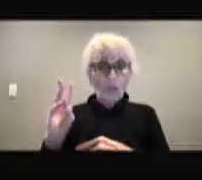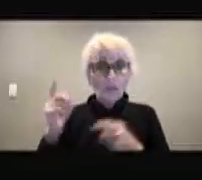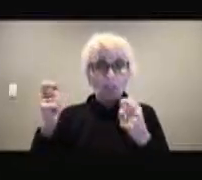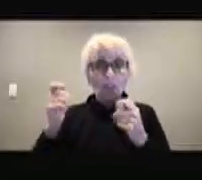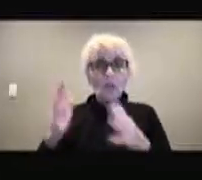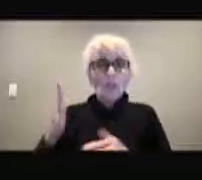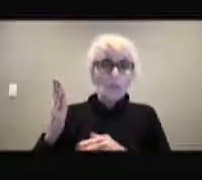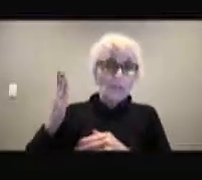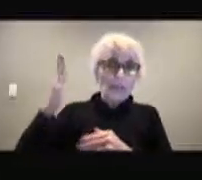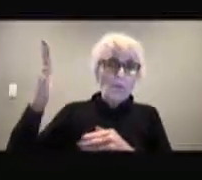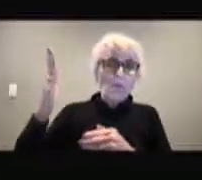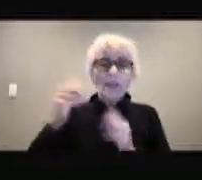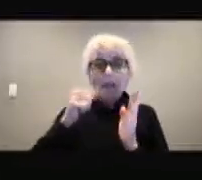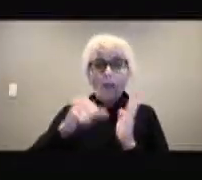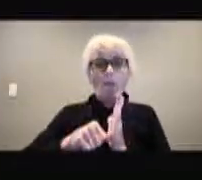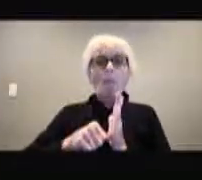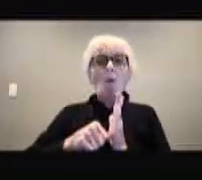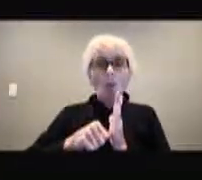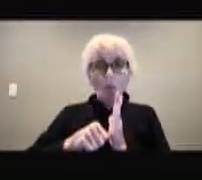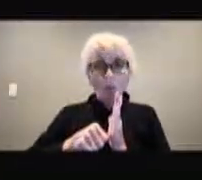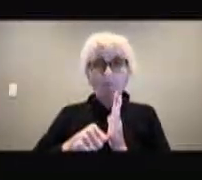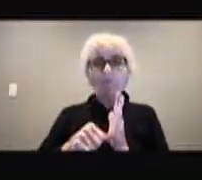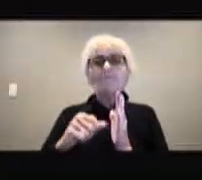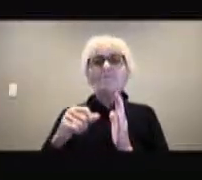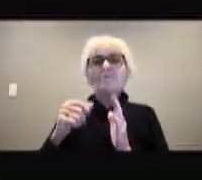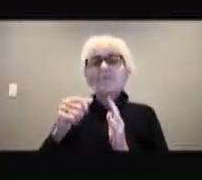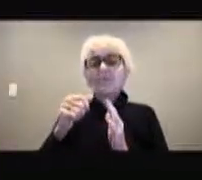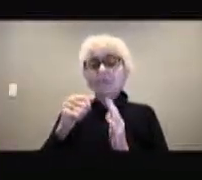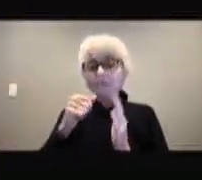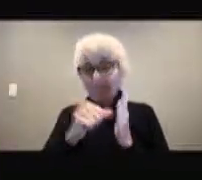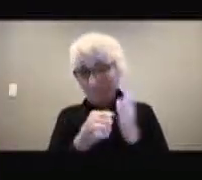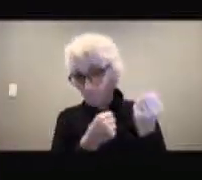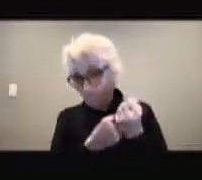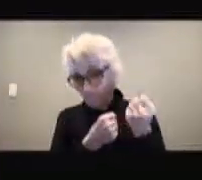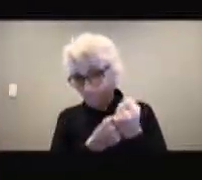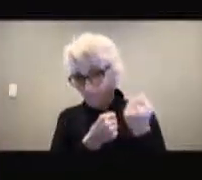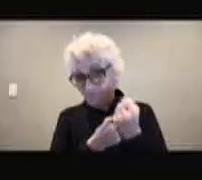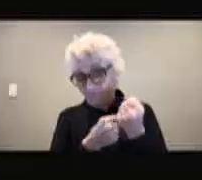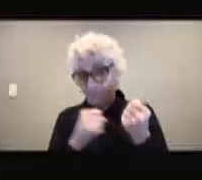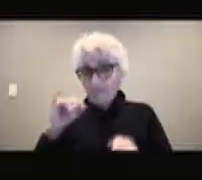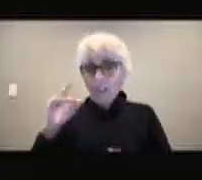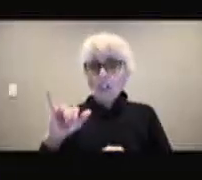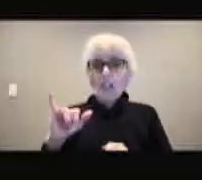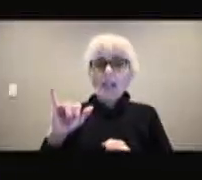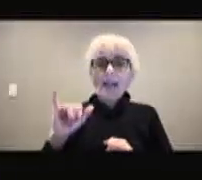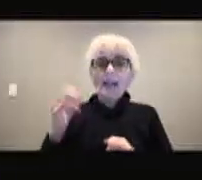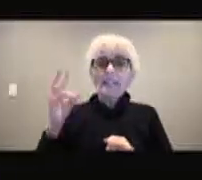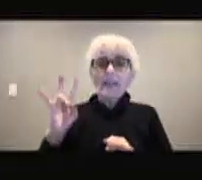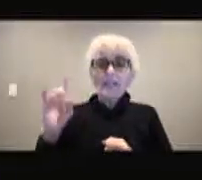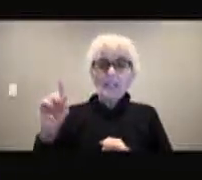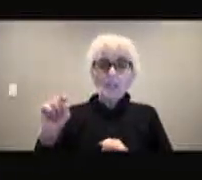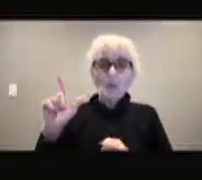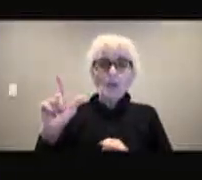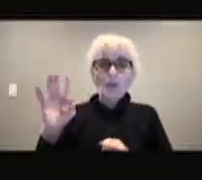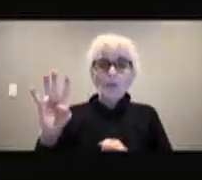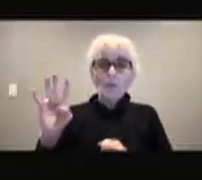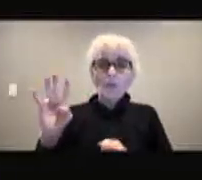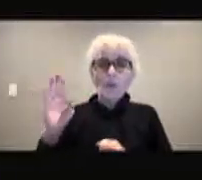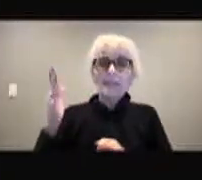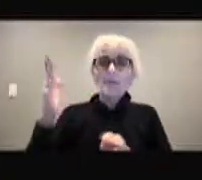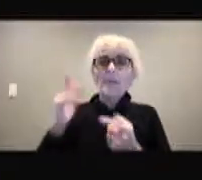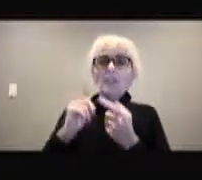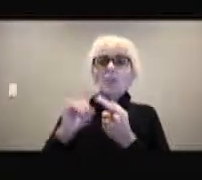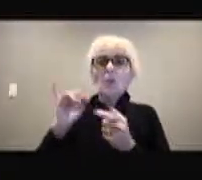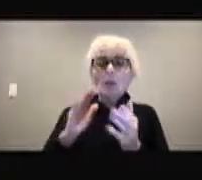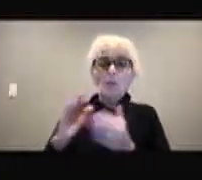submitted a memo giving a letter of support, and that was dated July 17th, 2024. That was submitted to the Planning Commission